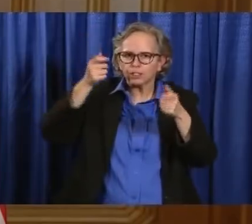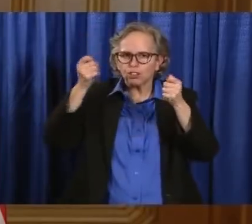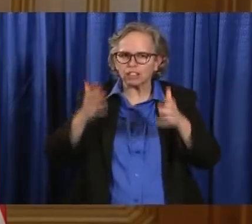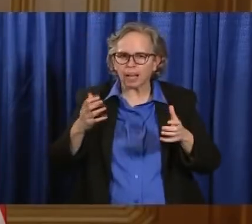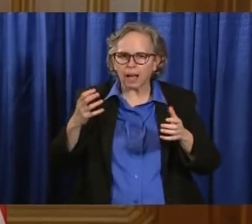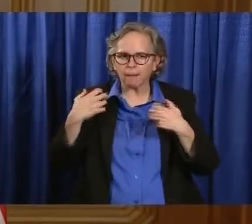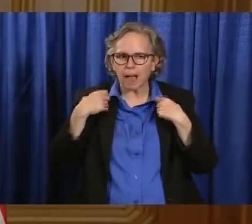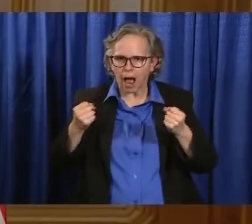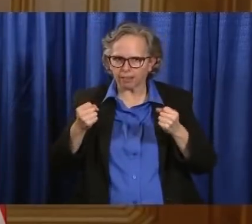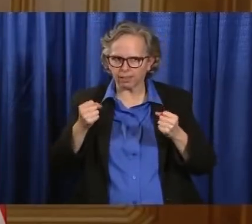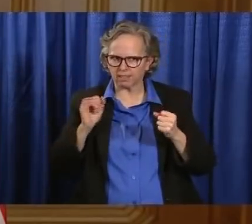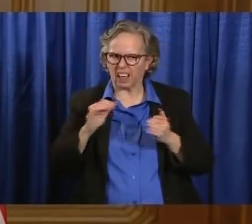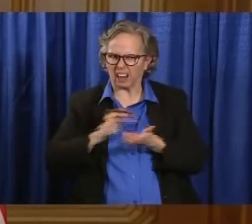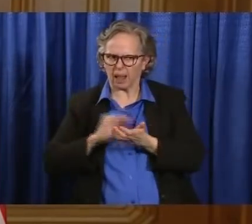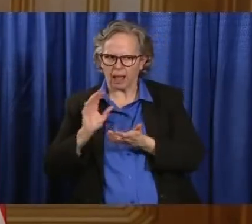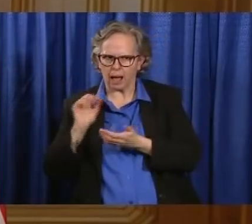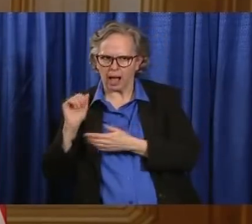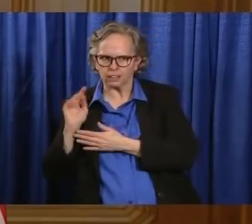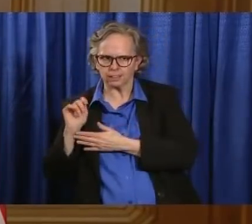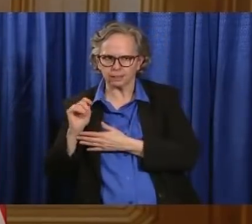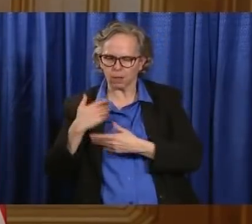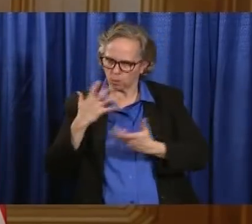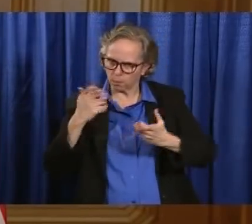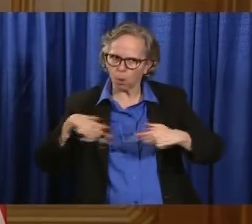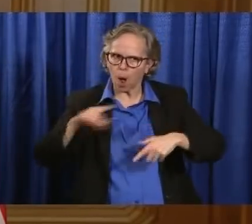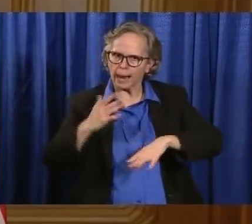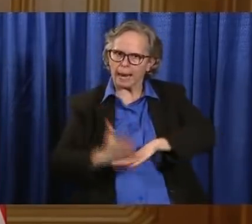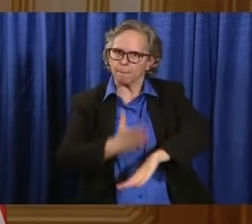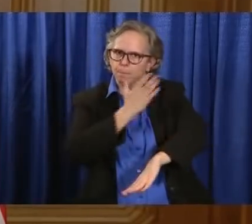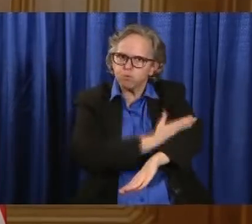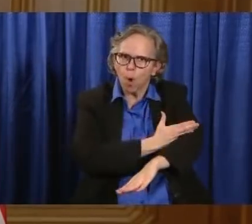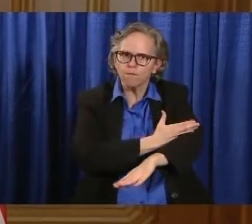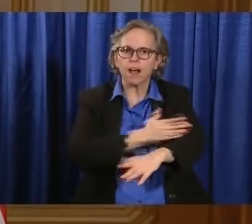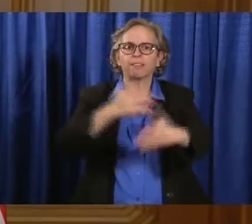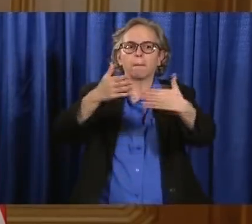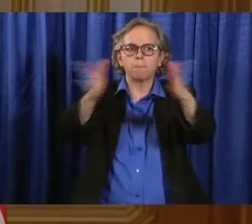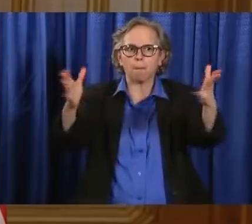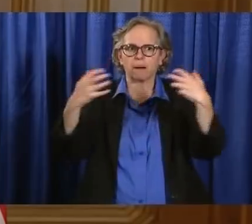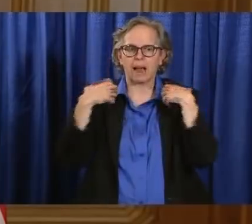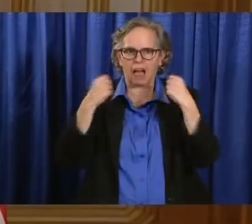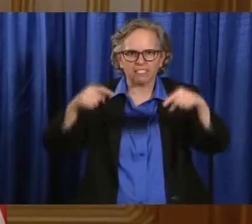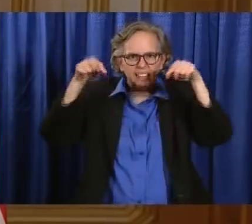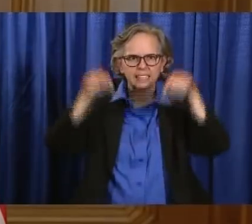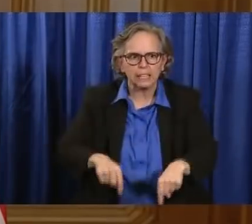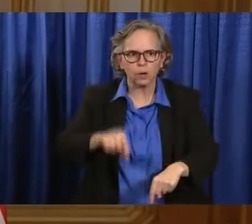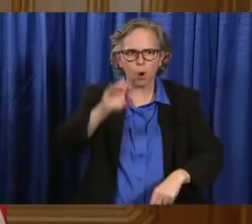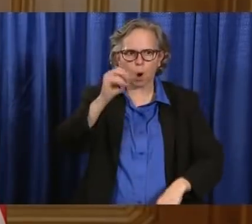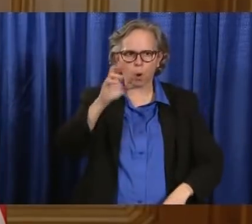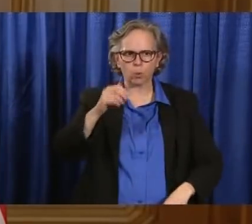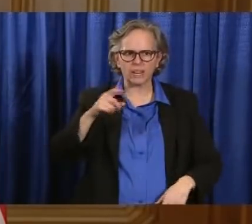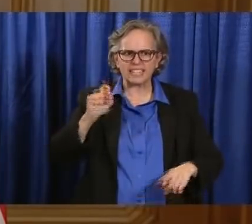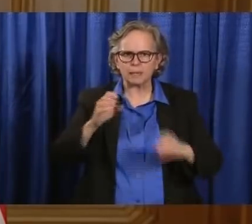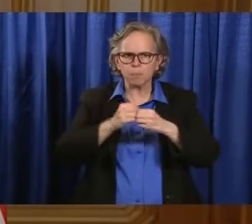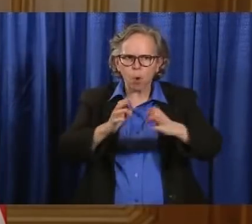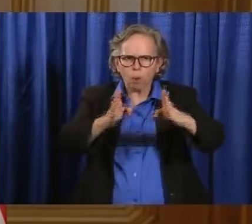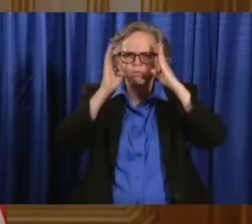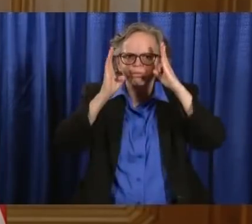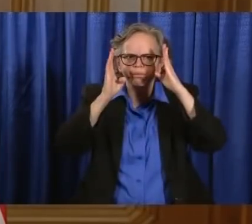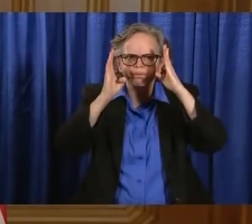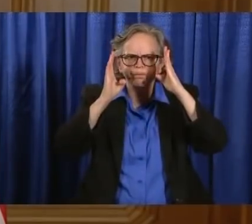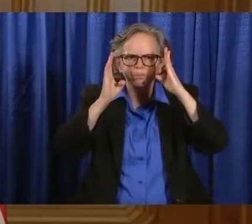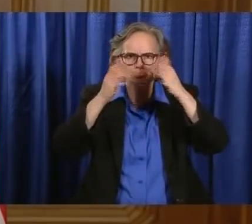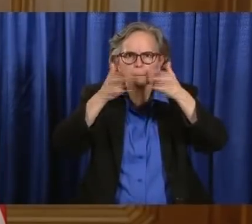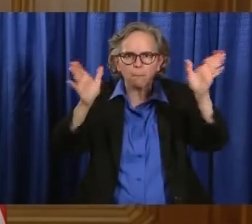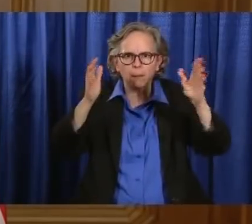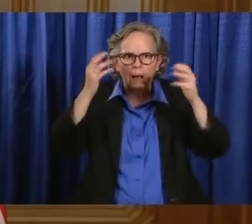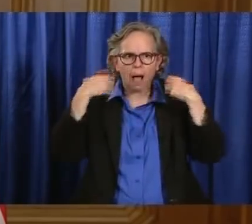of Ohio. I felt that we needed to start moving forward and paying more attention to it. So my commitment will be to